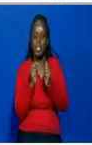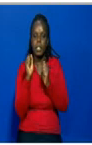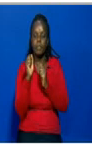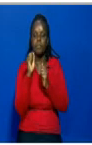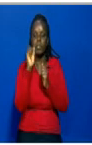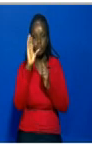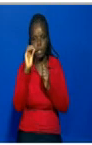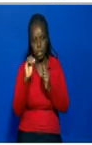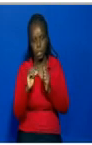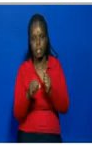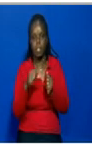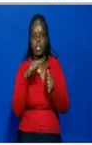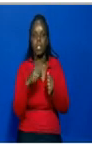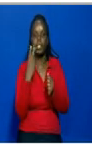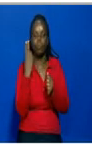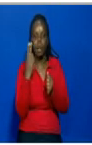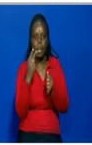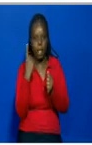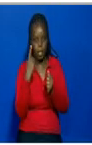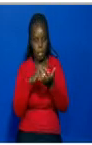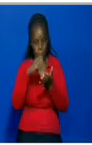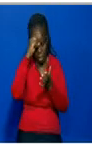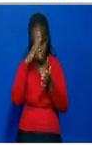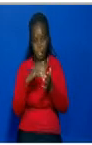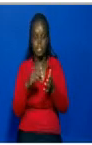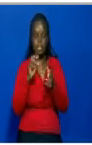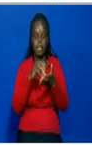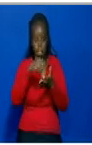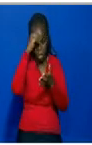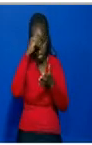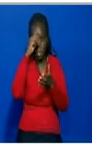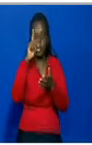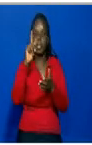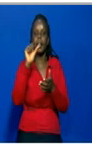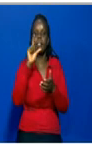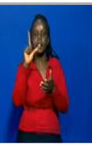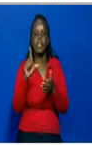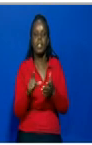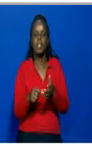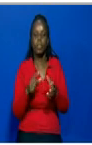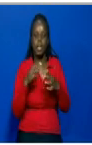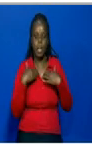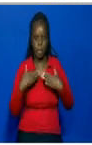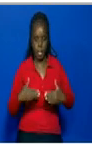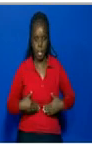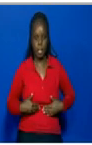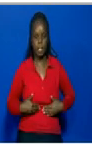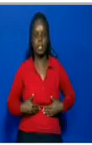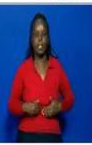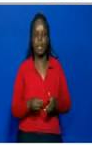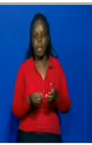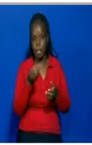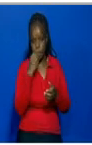a.m. we have our grade 1 learners handling Kenya Sign Language. We are on health and hygiene, one very